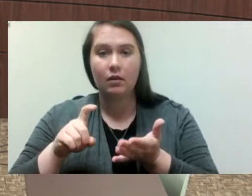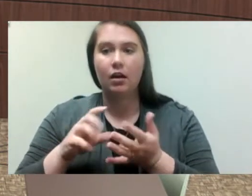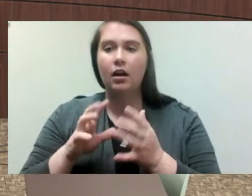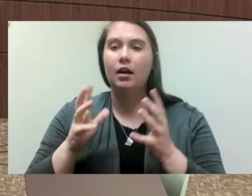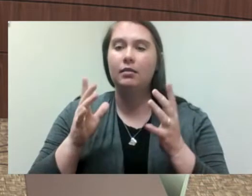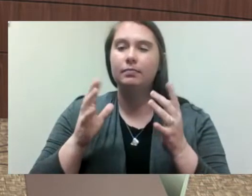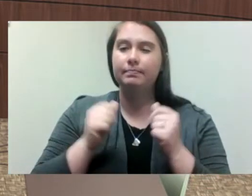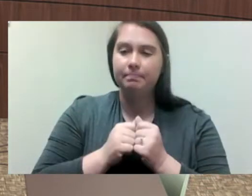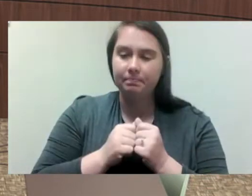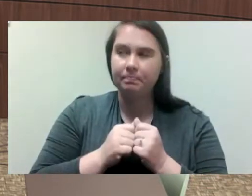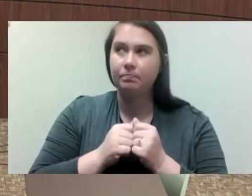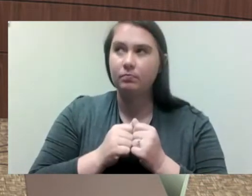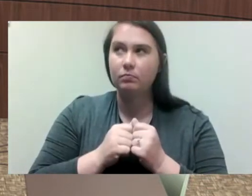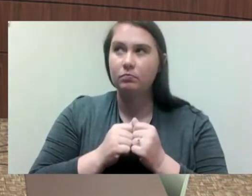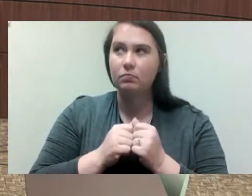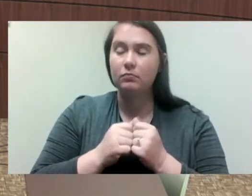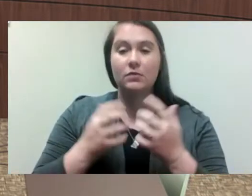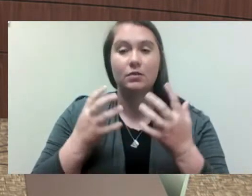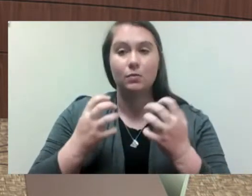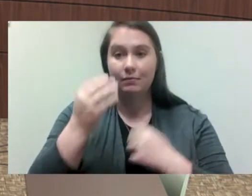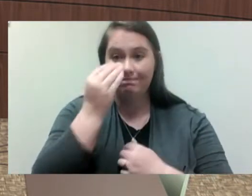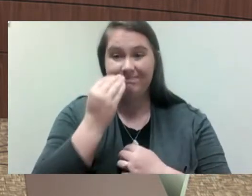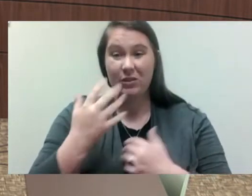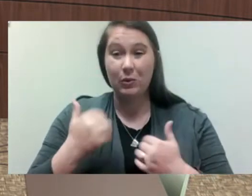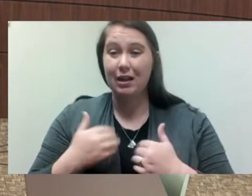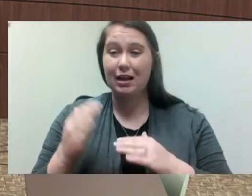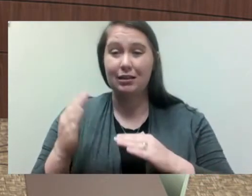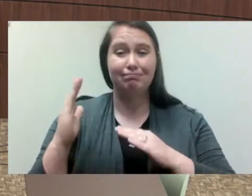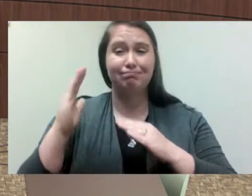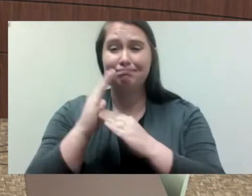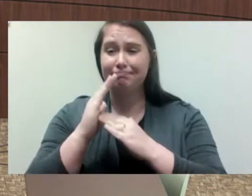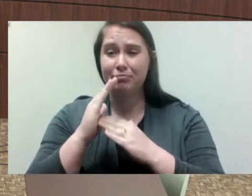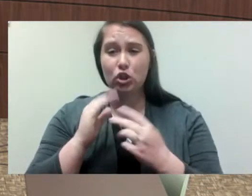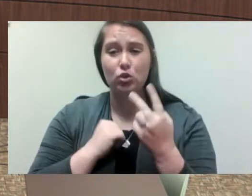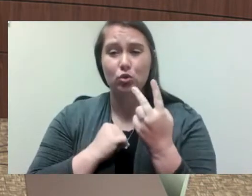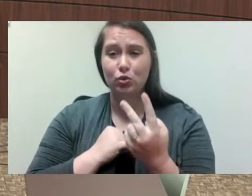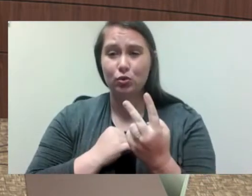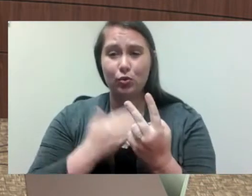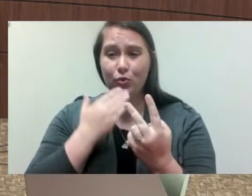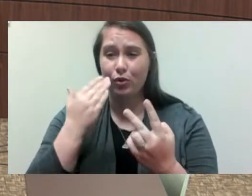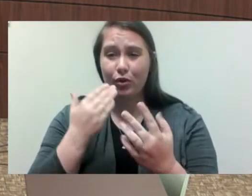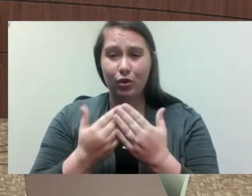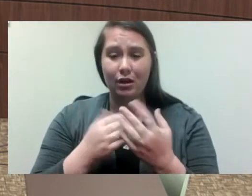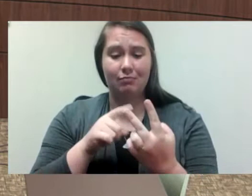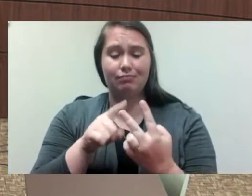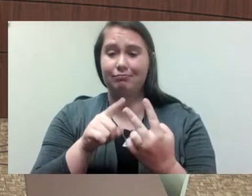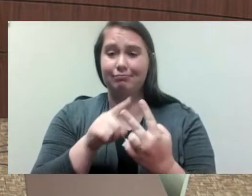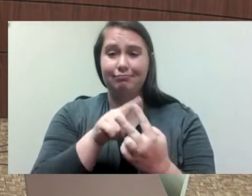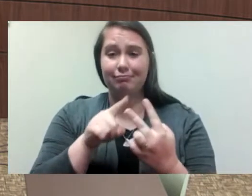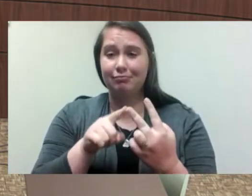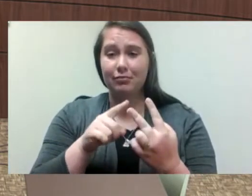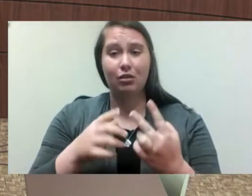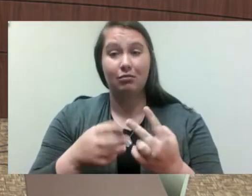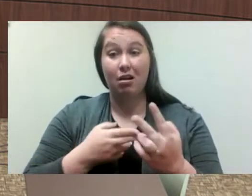I would just say that we had two really good candidates tonight. I was really impressed with both, frankly.